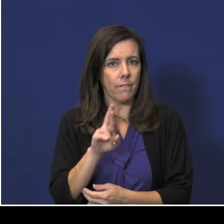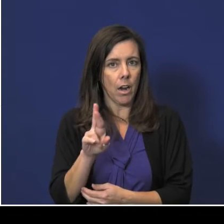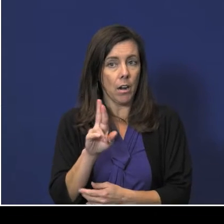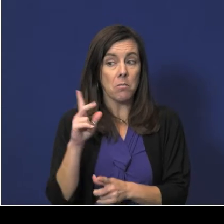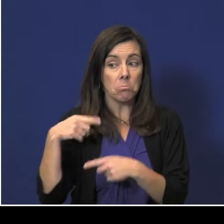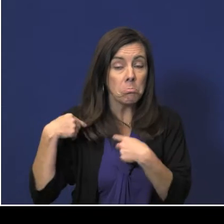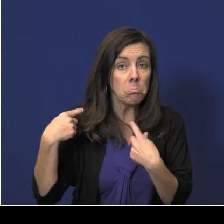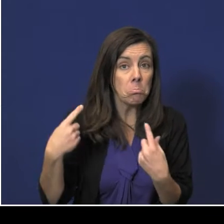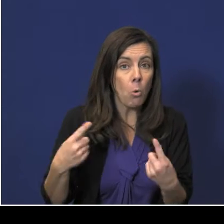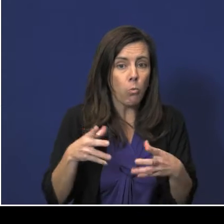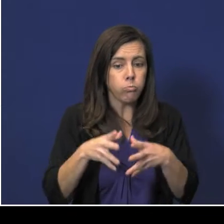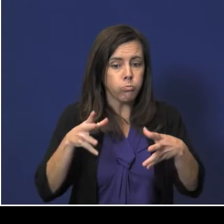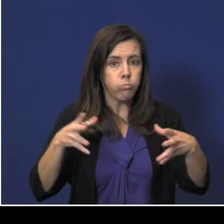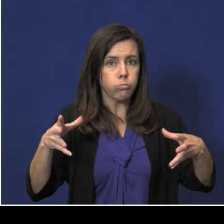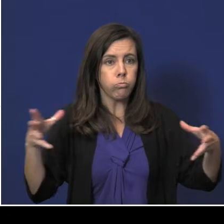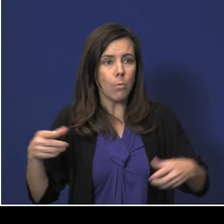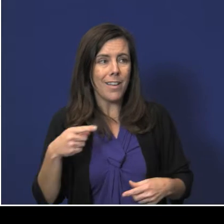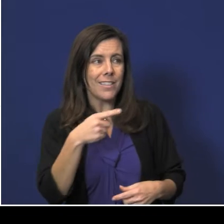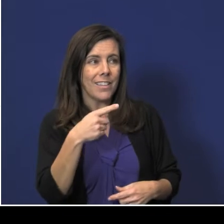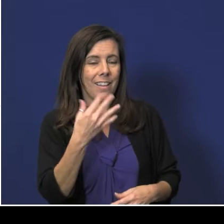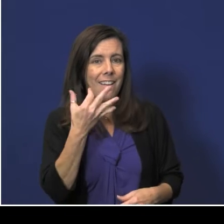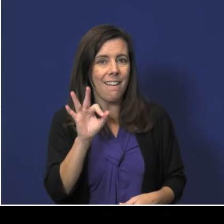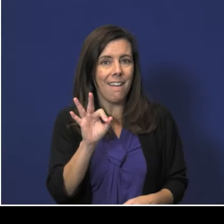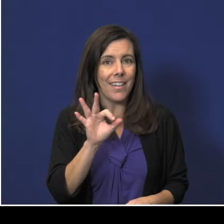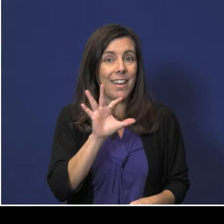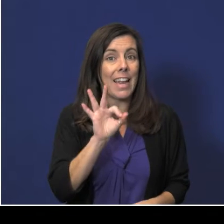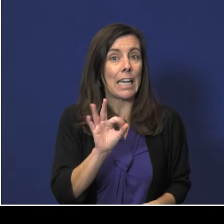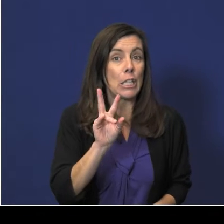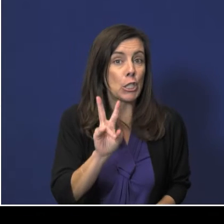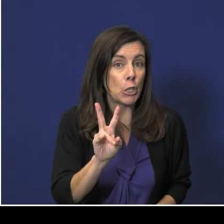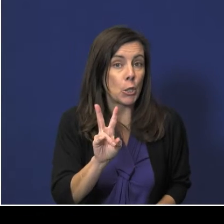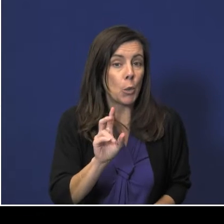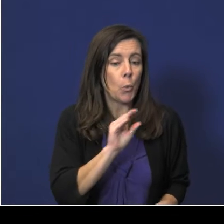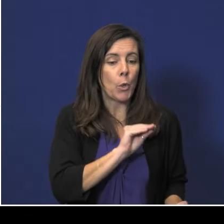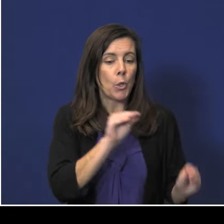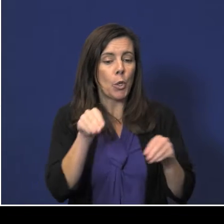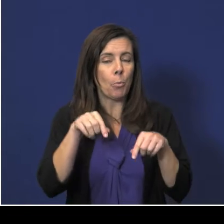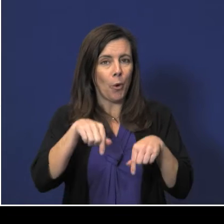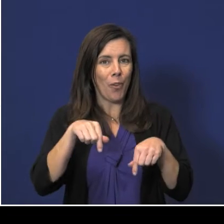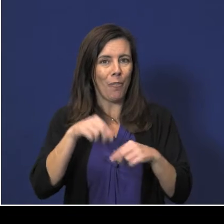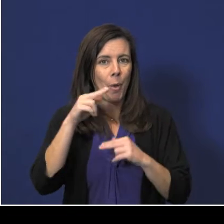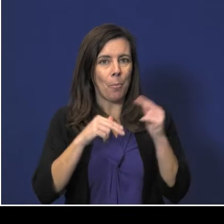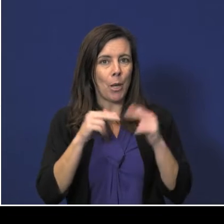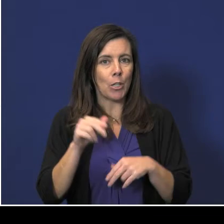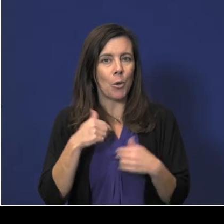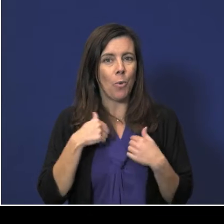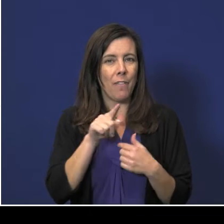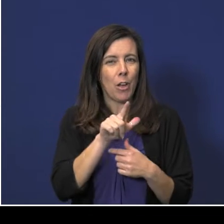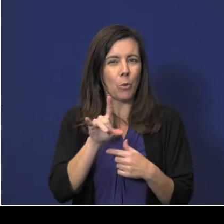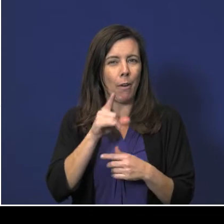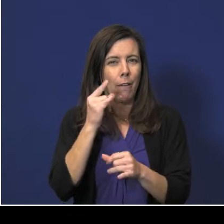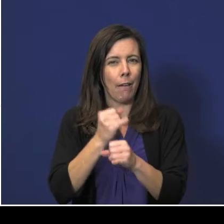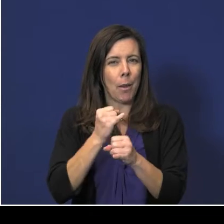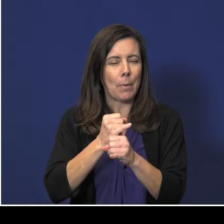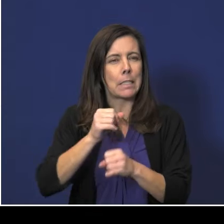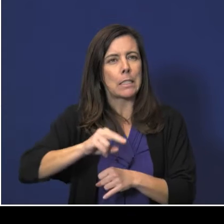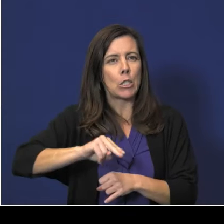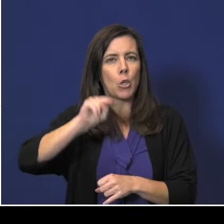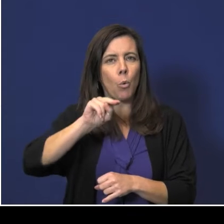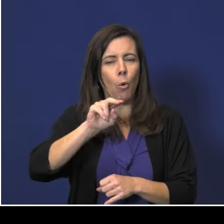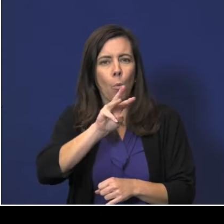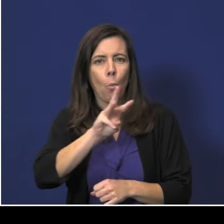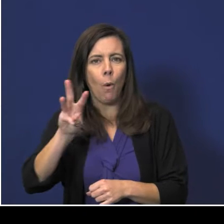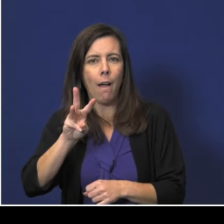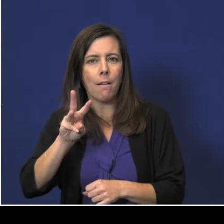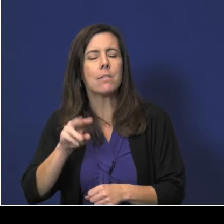And so this graphic depicts in 1992, when you guys moved into this building, there were 28 campuses to the north and west of 1960 and Highway